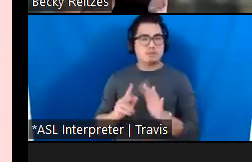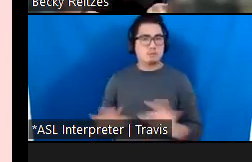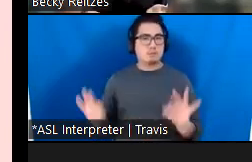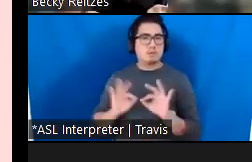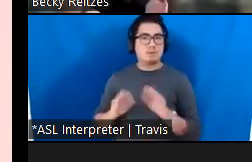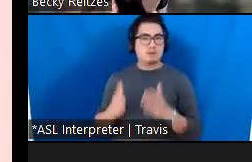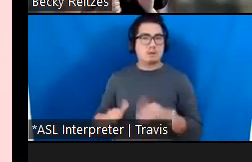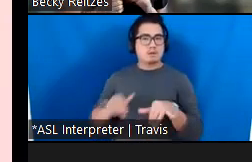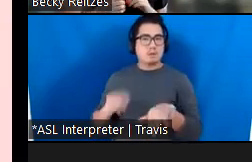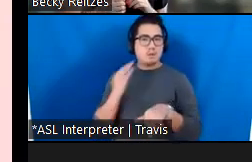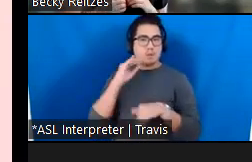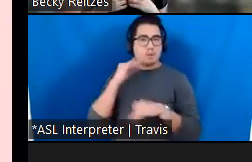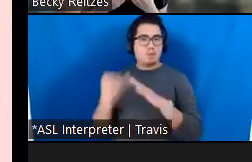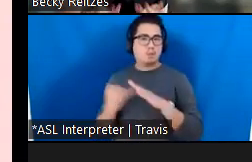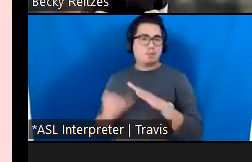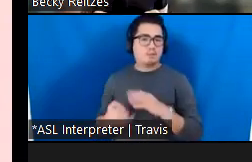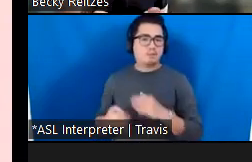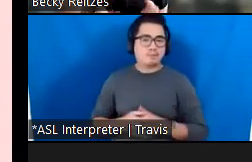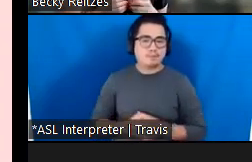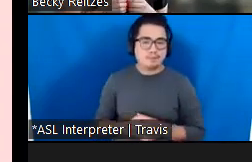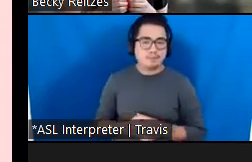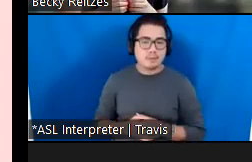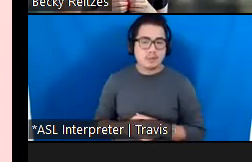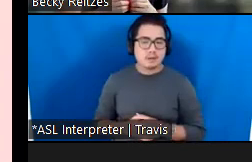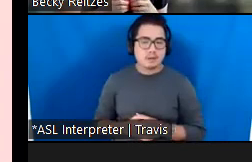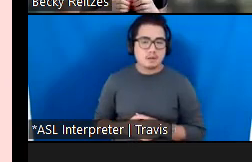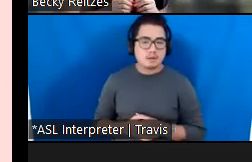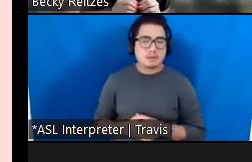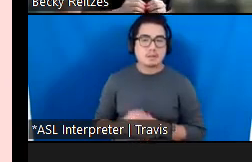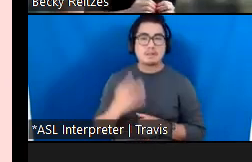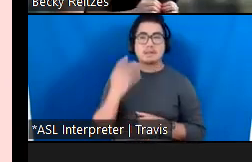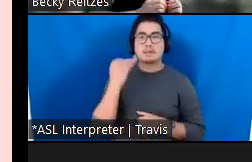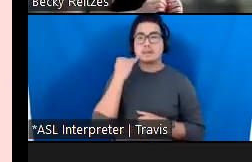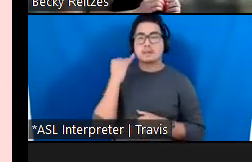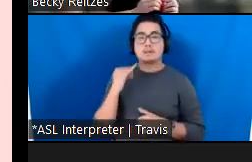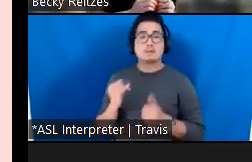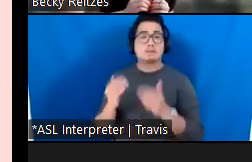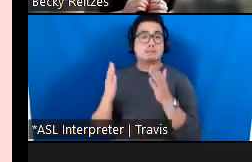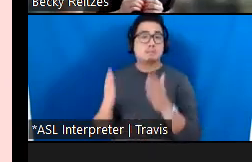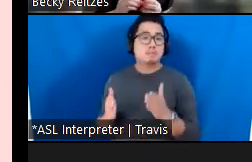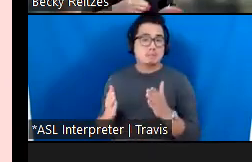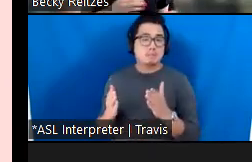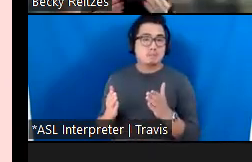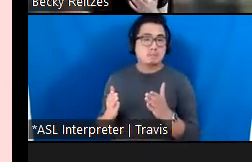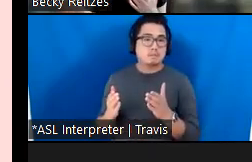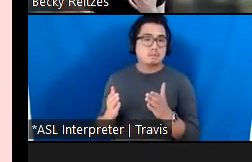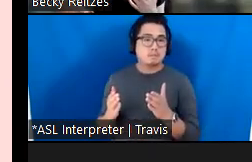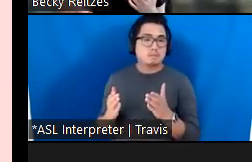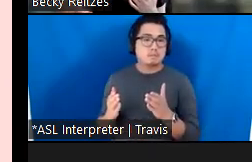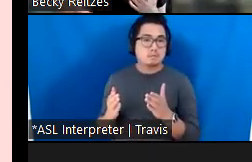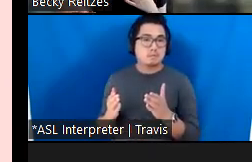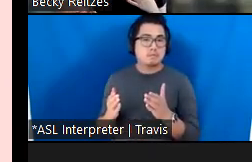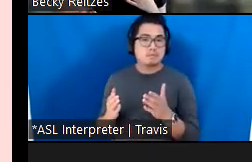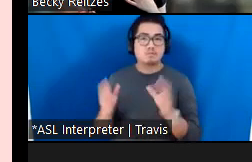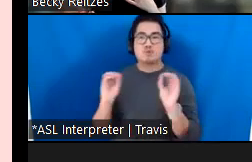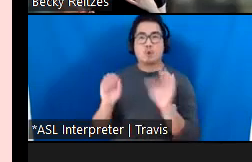are improving and they don't have a fever without medication, they they can go back to school and